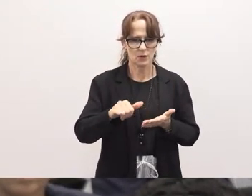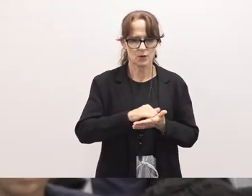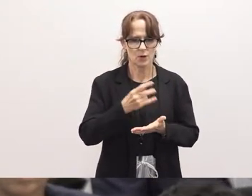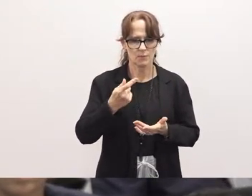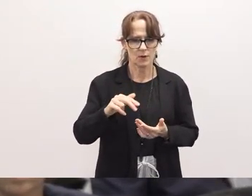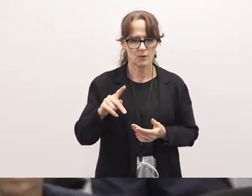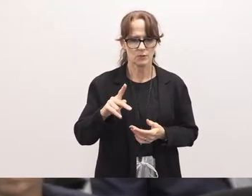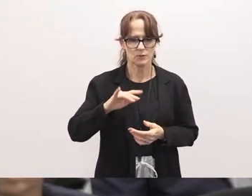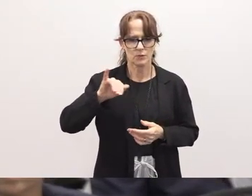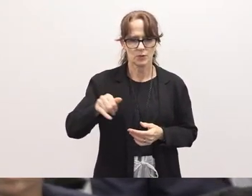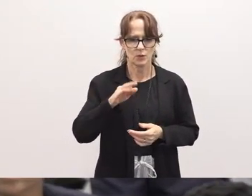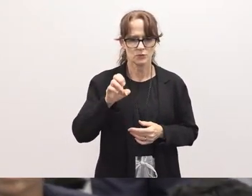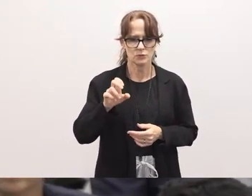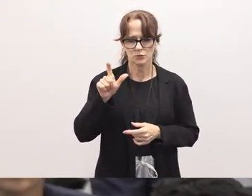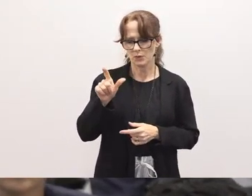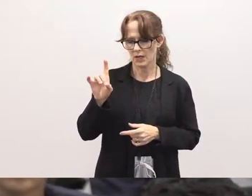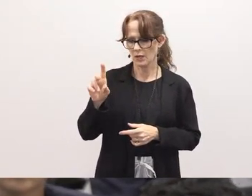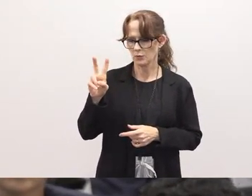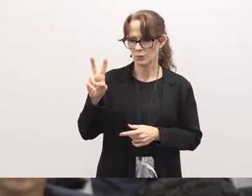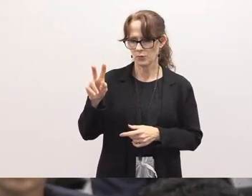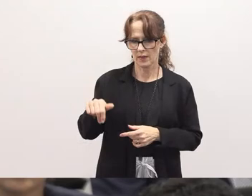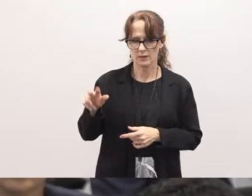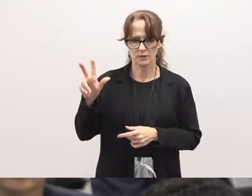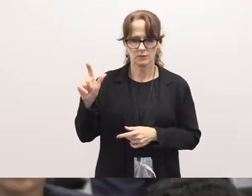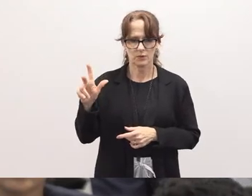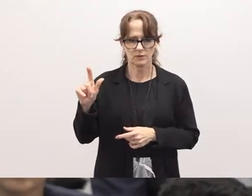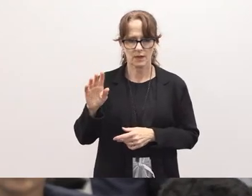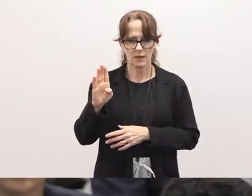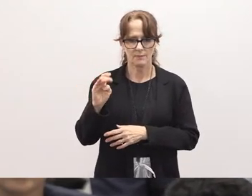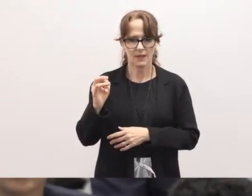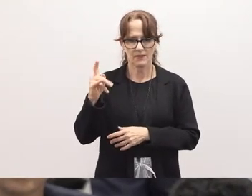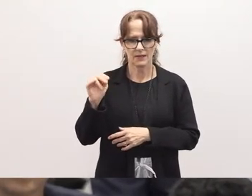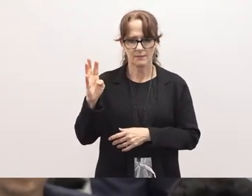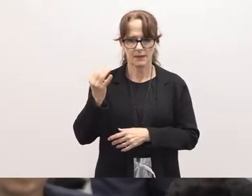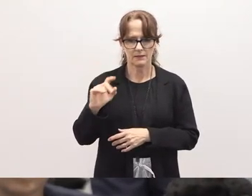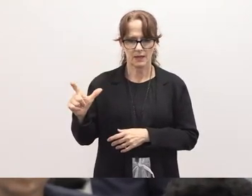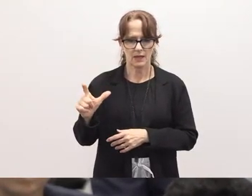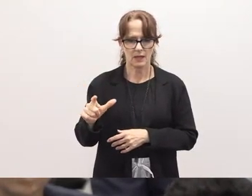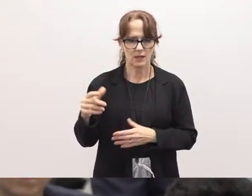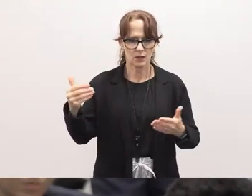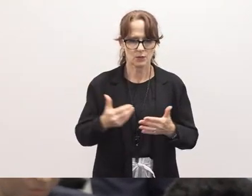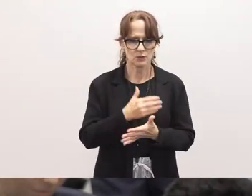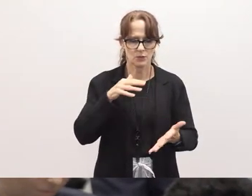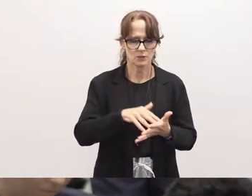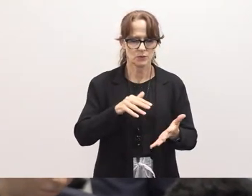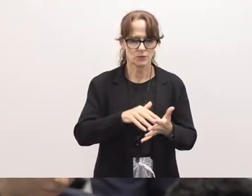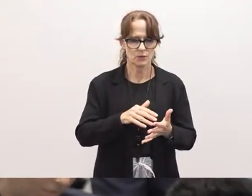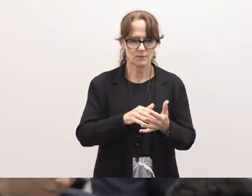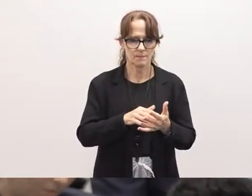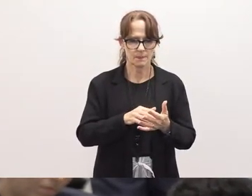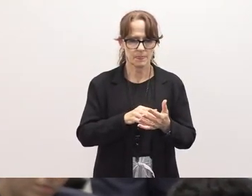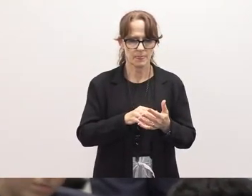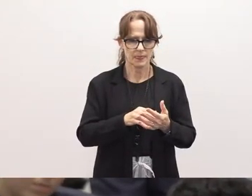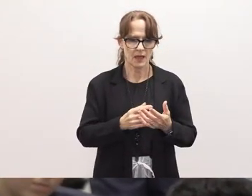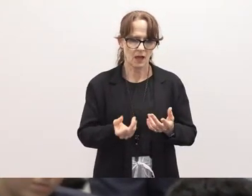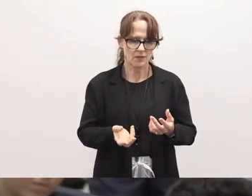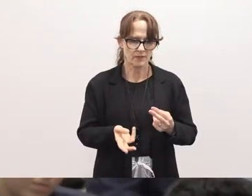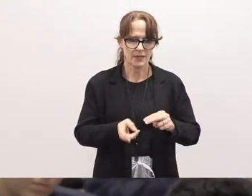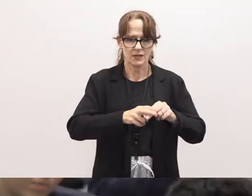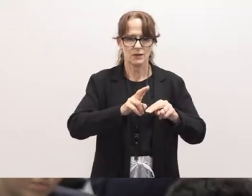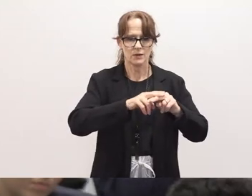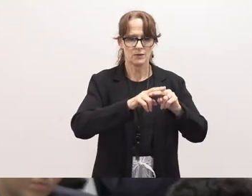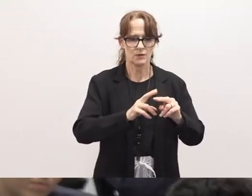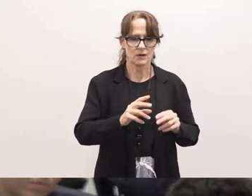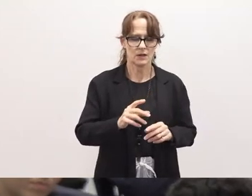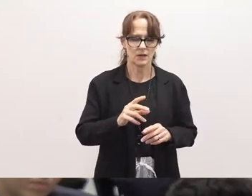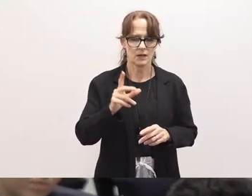June 28, 2023, written by Bethany Mandel titled, "New Study on the Rise in Transgenderism Shows